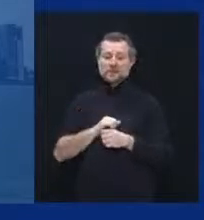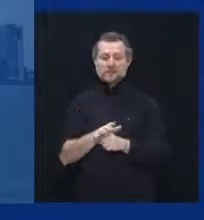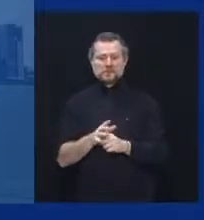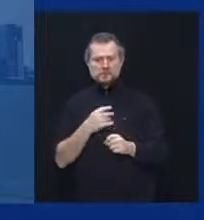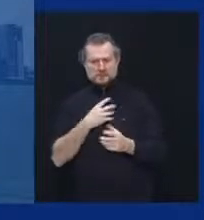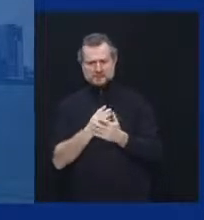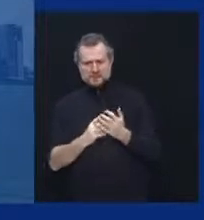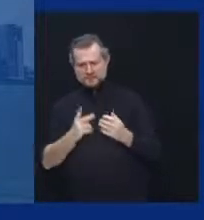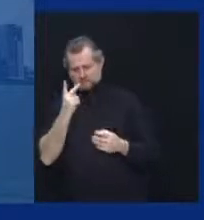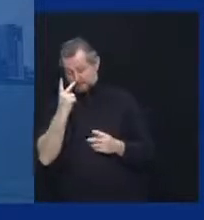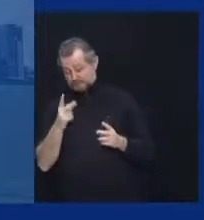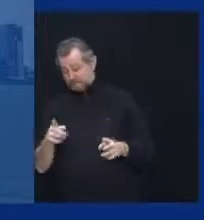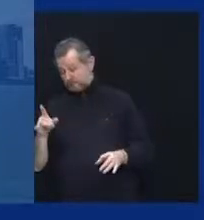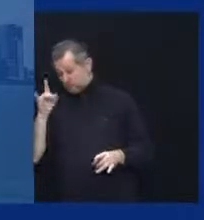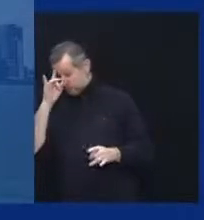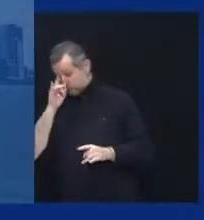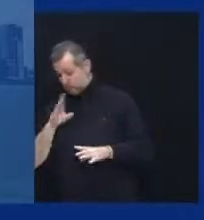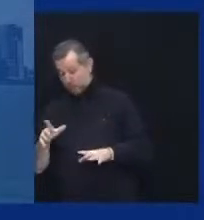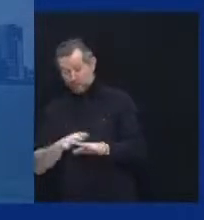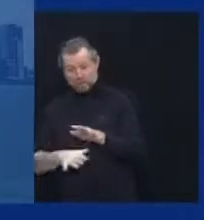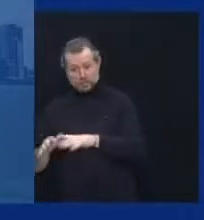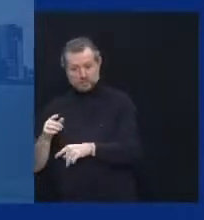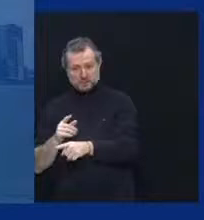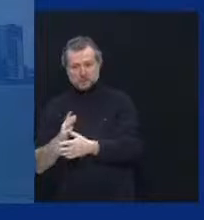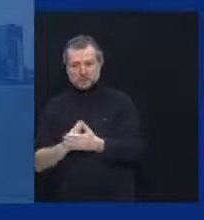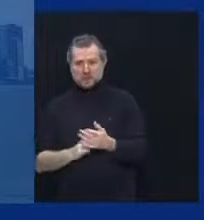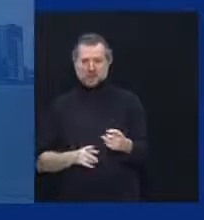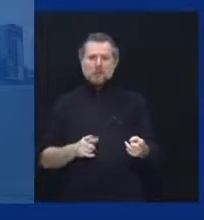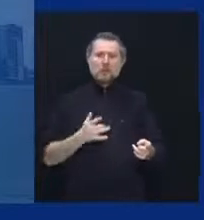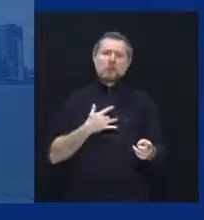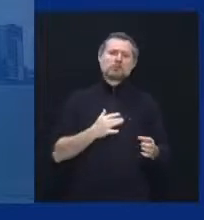people. It is